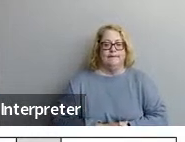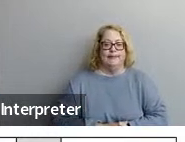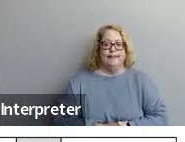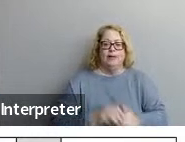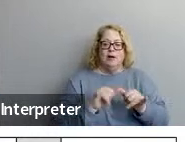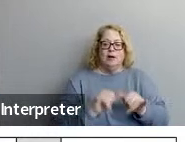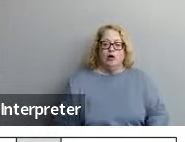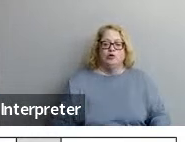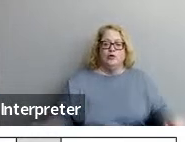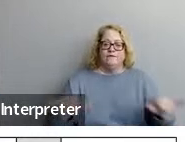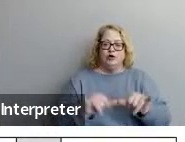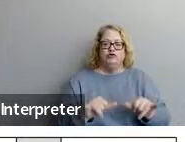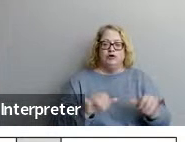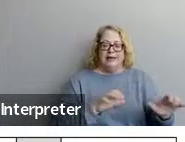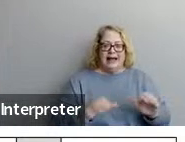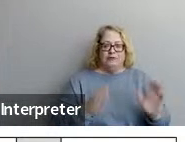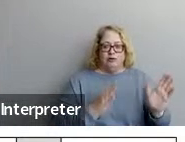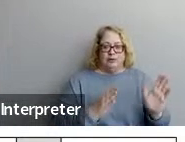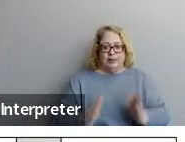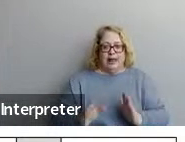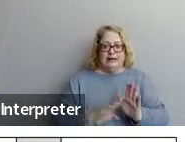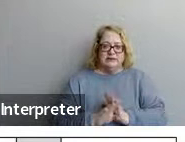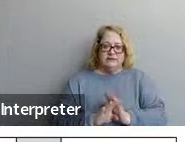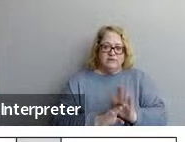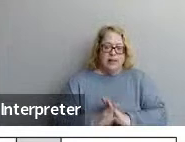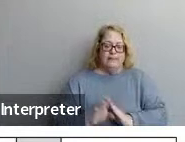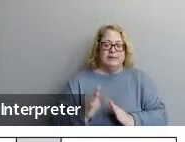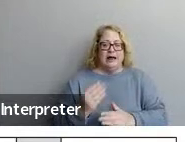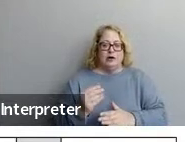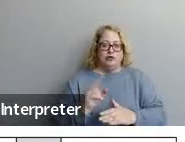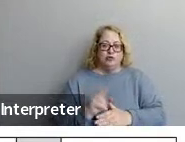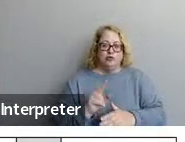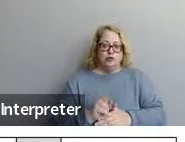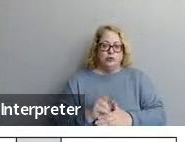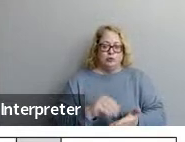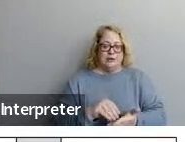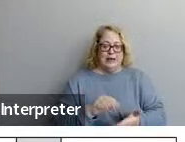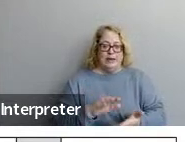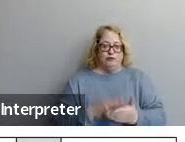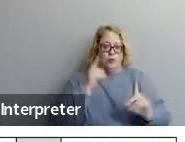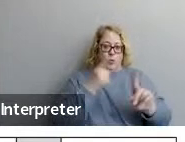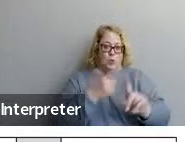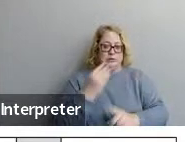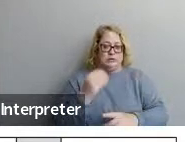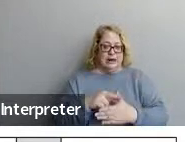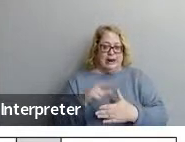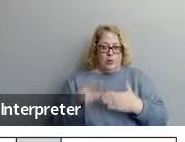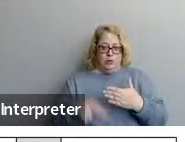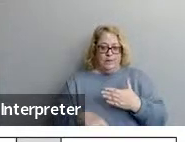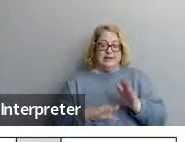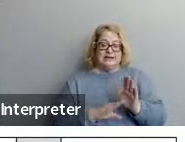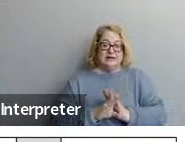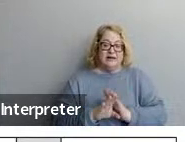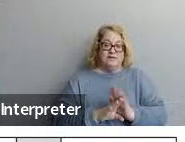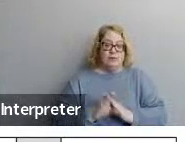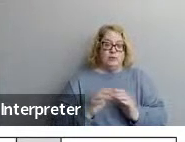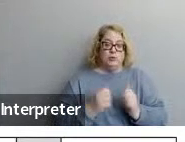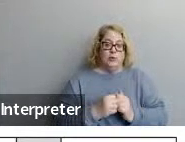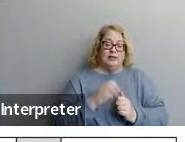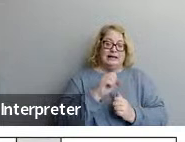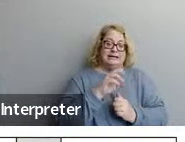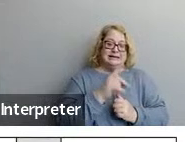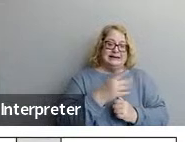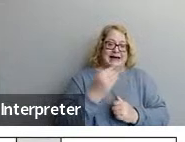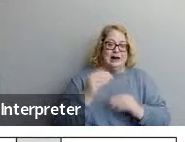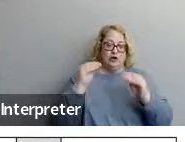is developed and used to capture goals and outcomes, and this is developed through SSD as well in our teaching and